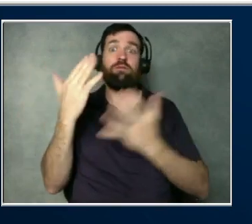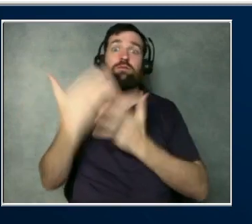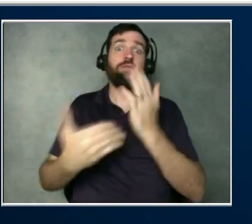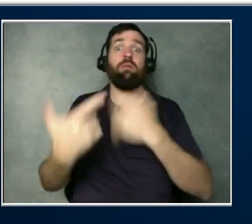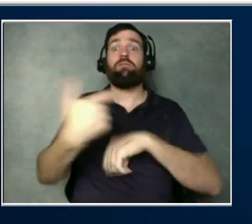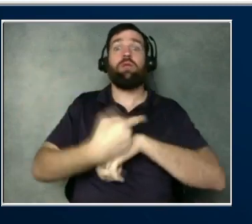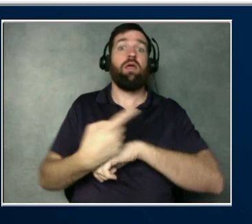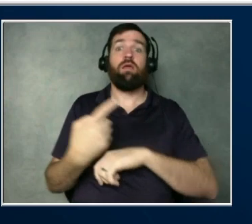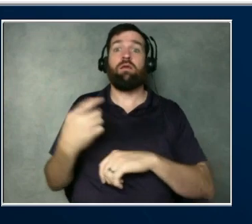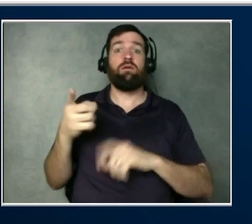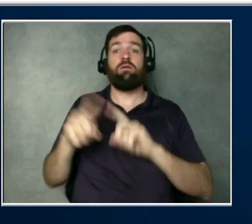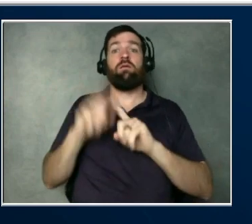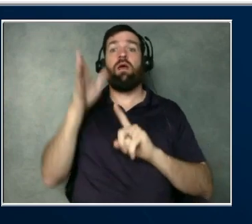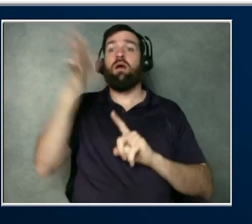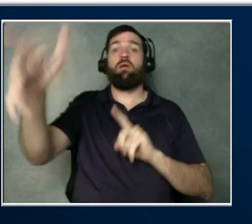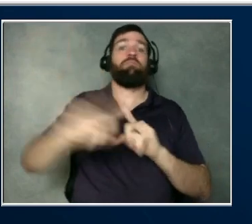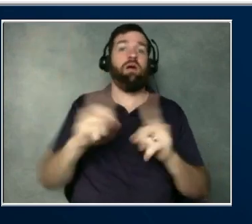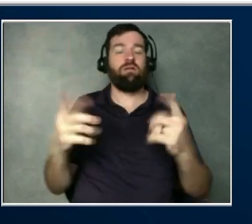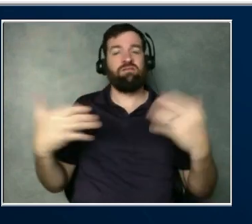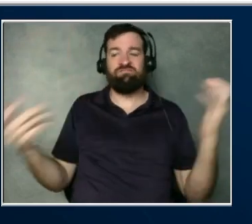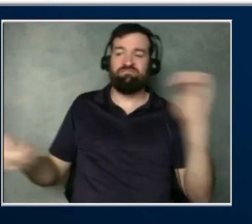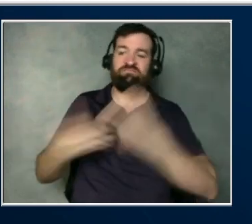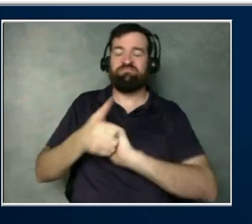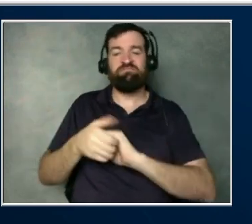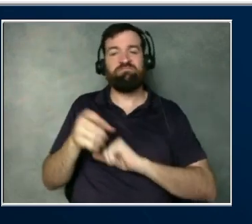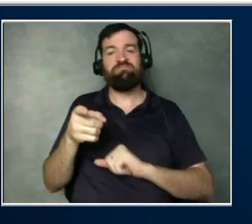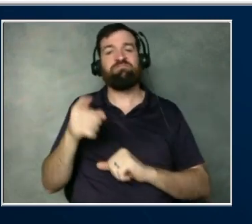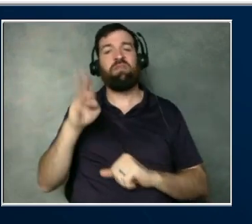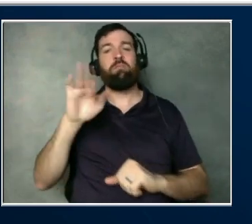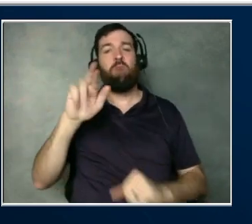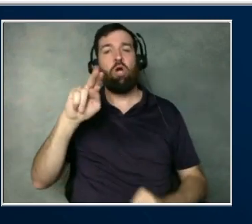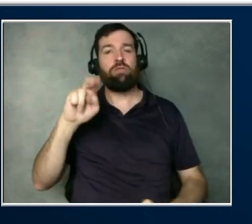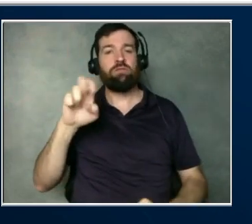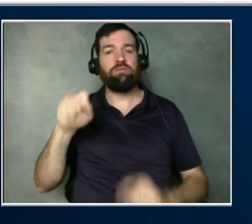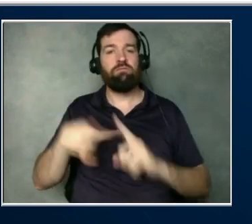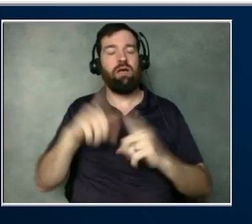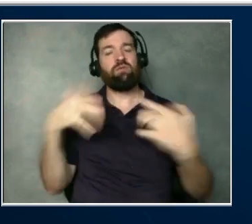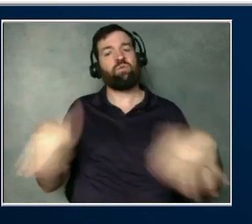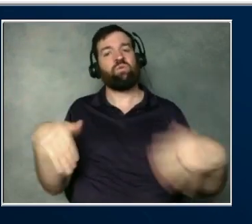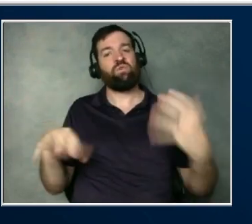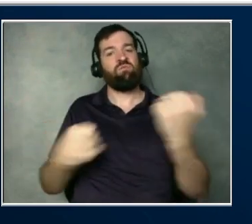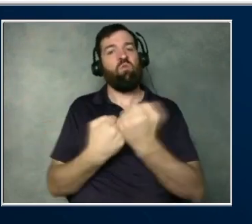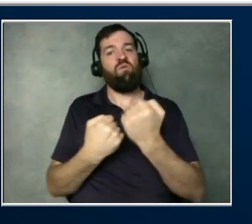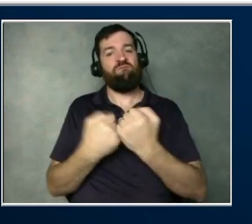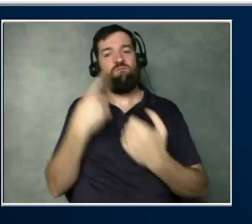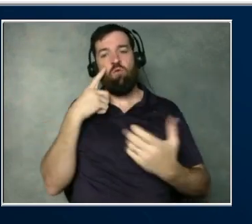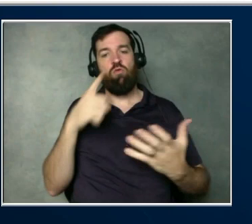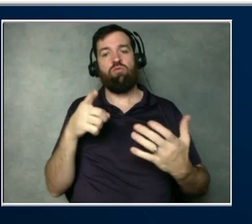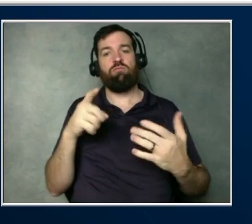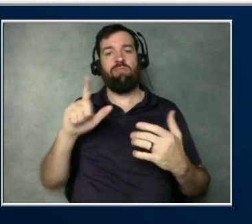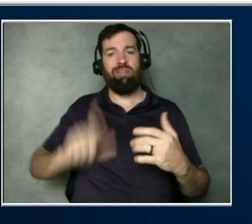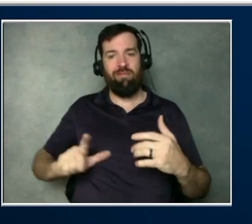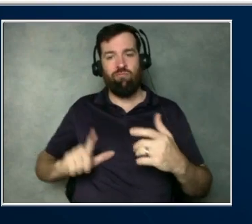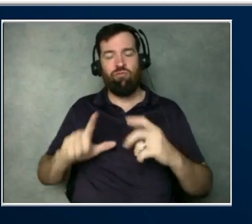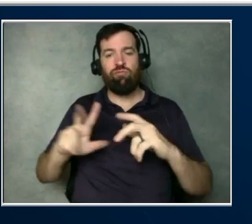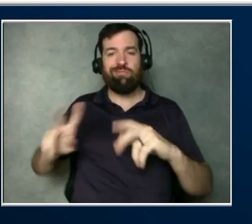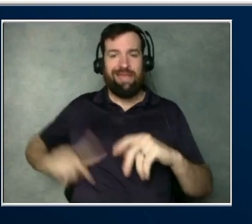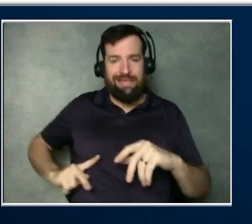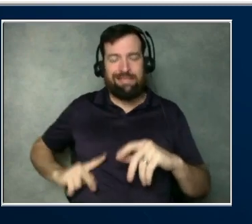meantime, we work closely with Barnes around that. But we are really so supportive of the liver program, the kidney